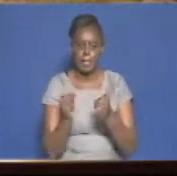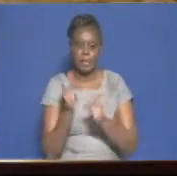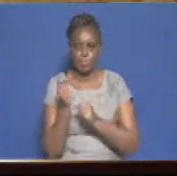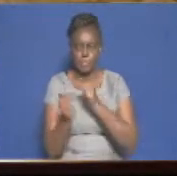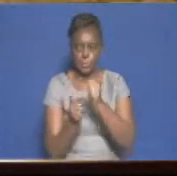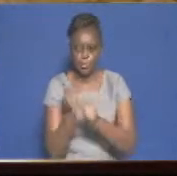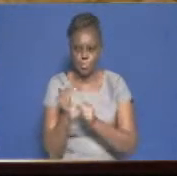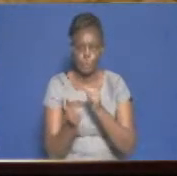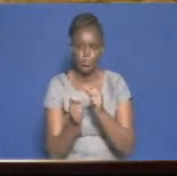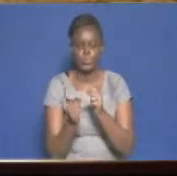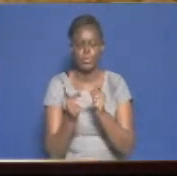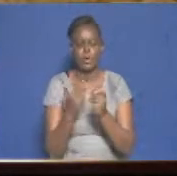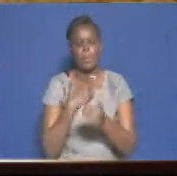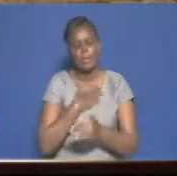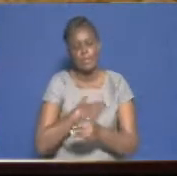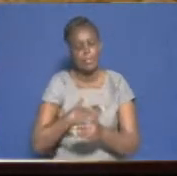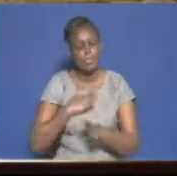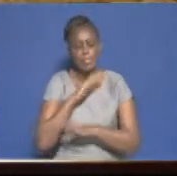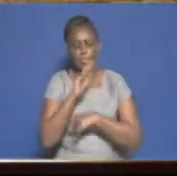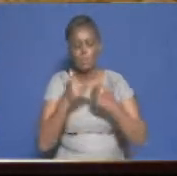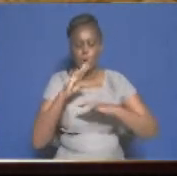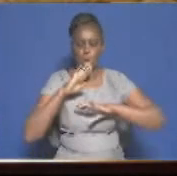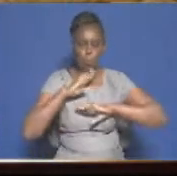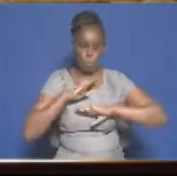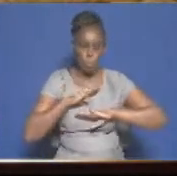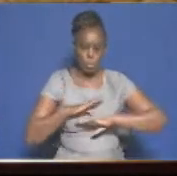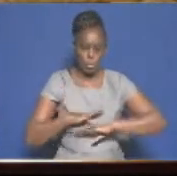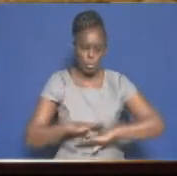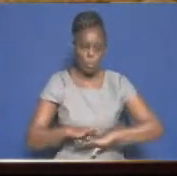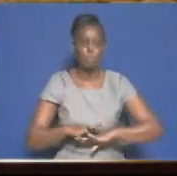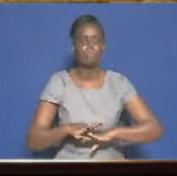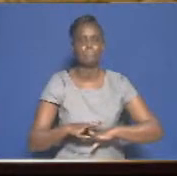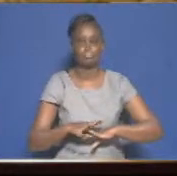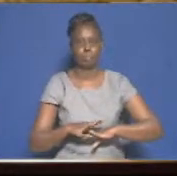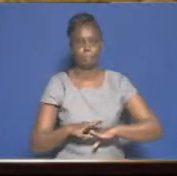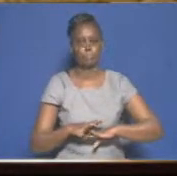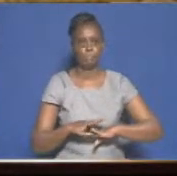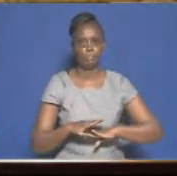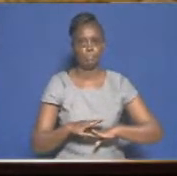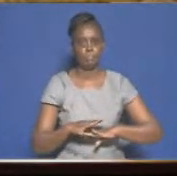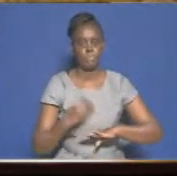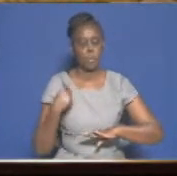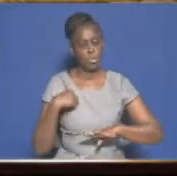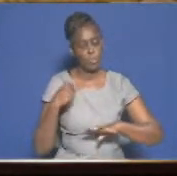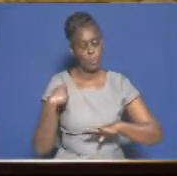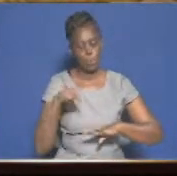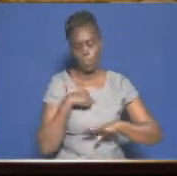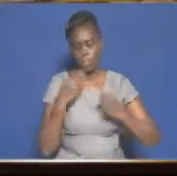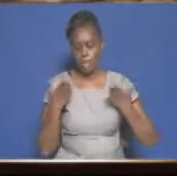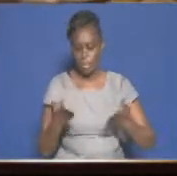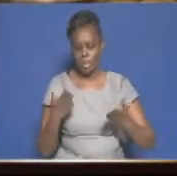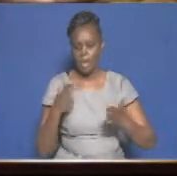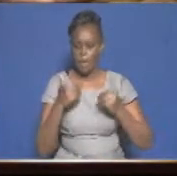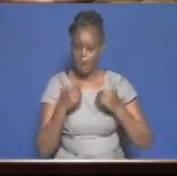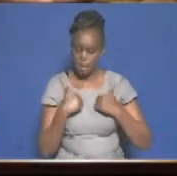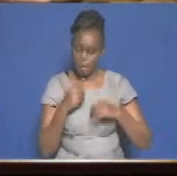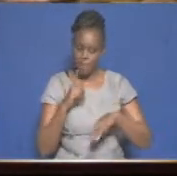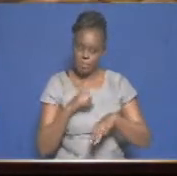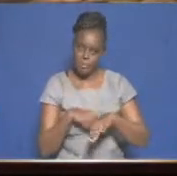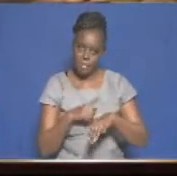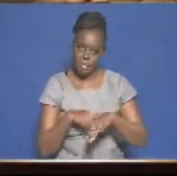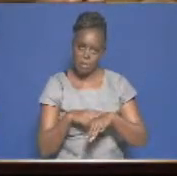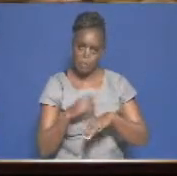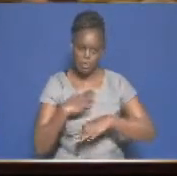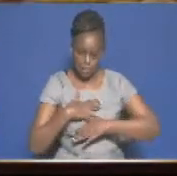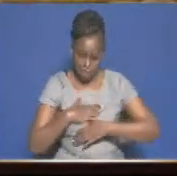Let's be content with what has been said, and because we are still around, let's find time. The Honorable Elisha has